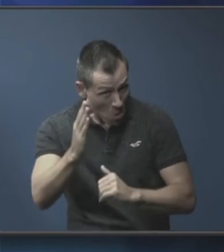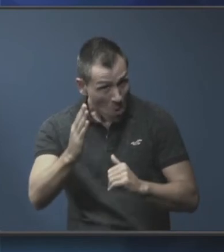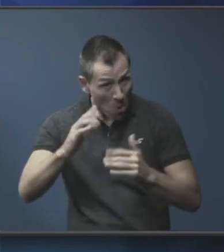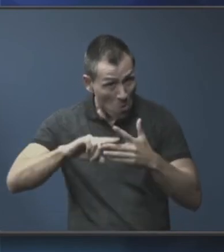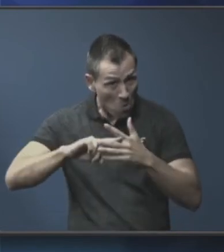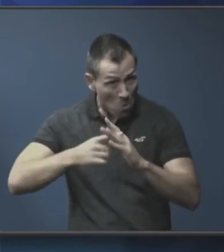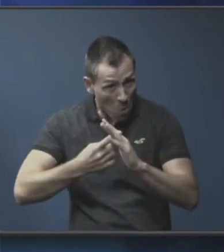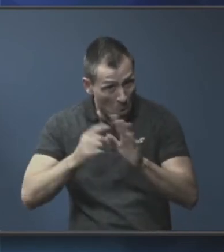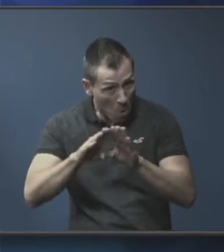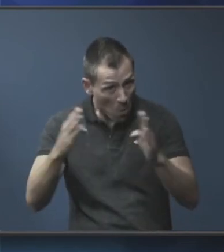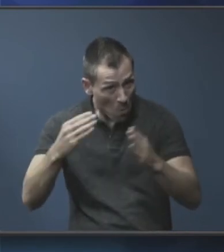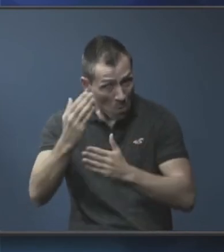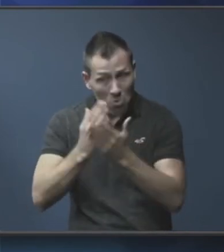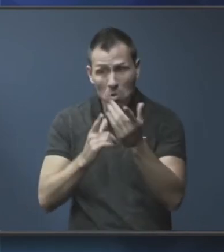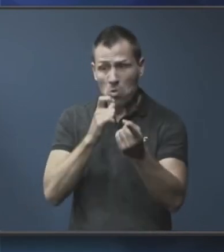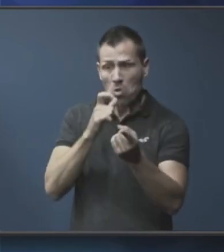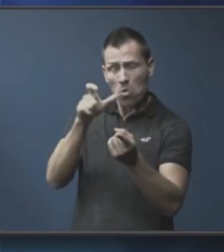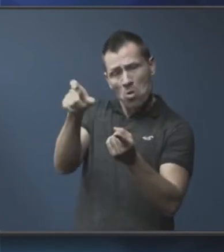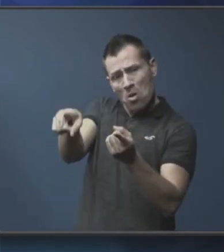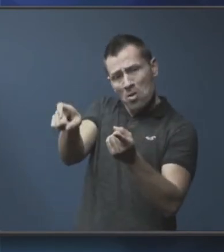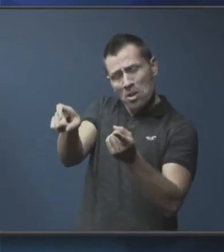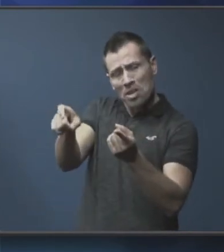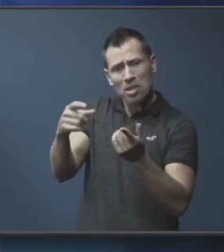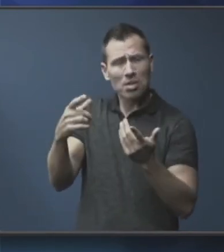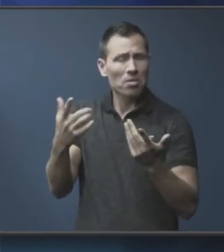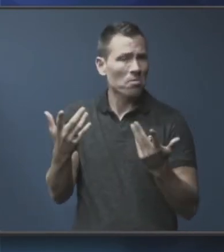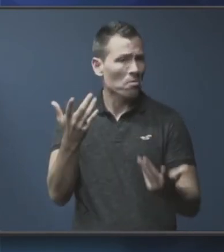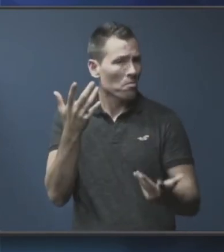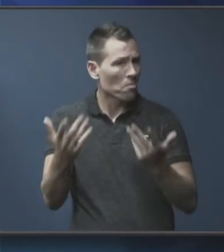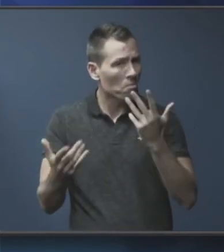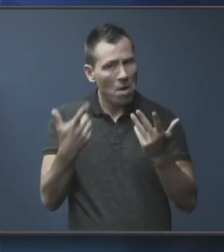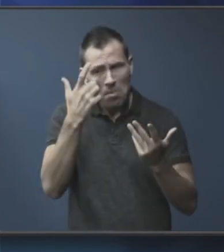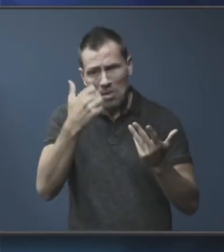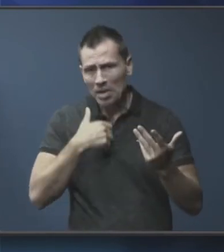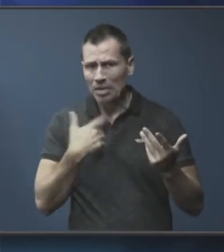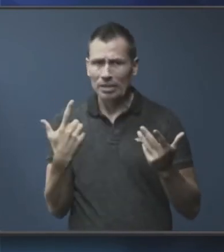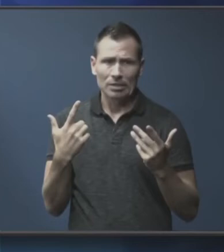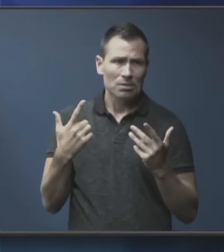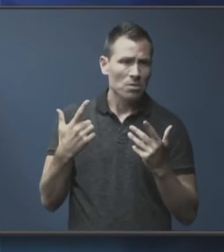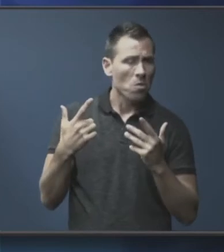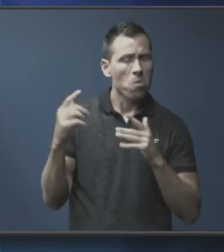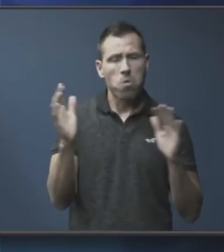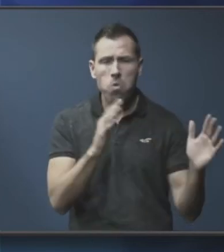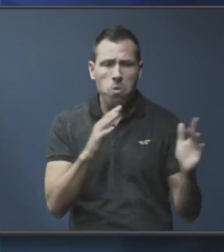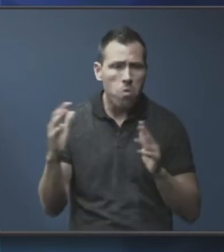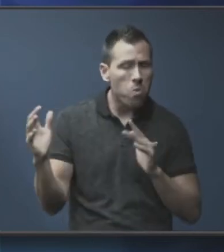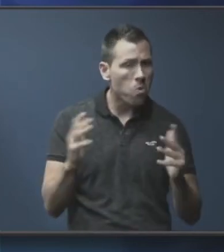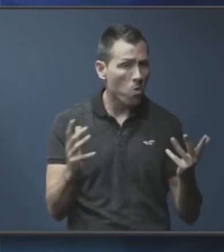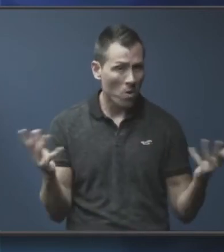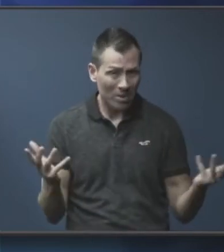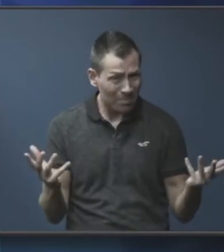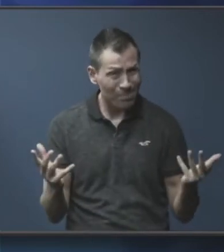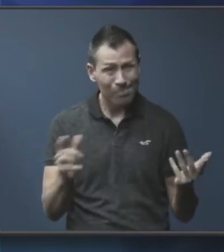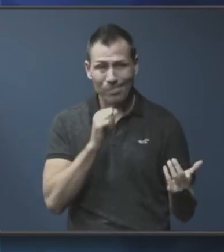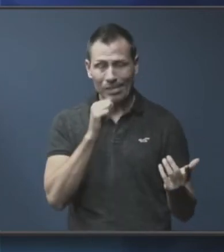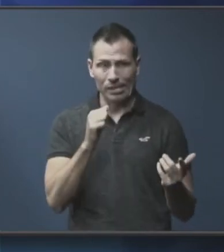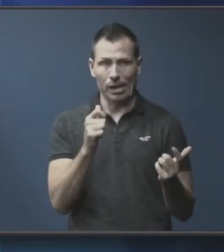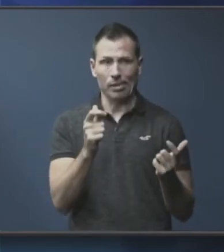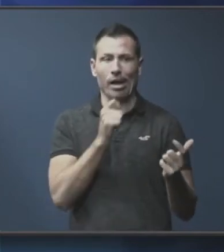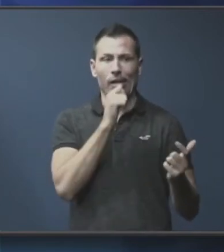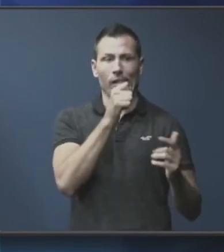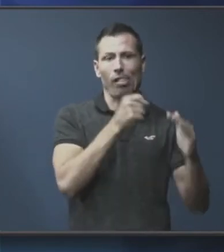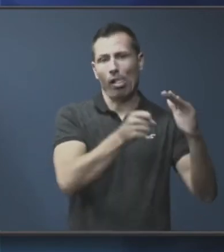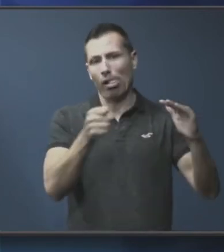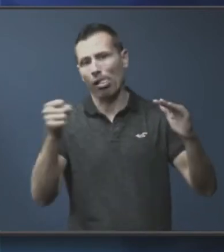the possibility of tropical storm force winds, obviously on a smaller scale potentially. We will know by 5 o'clock. We will have a press conference at